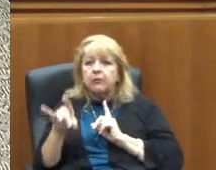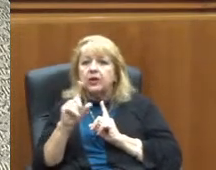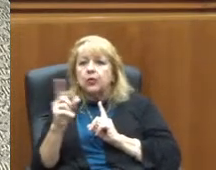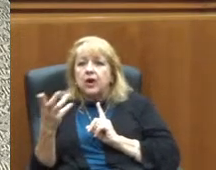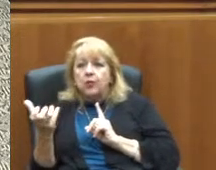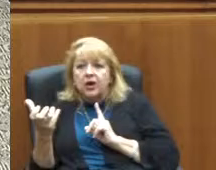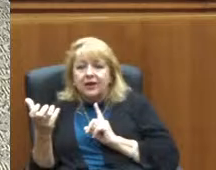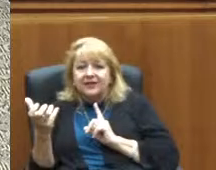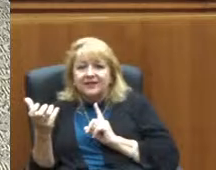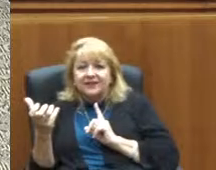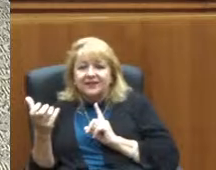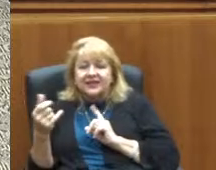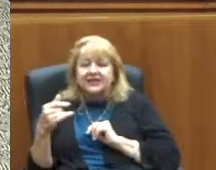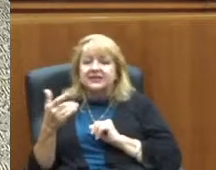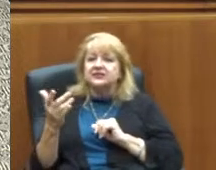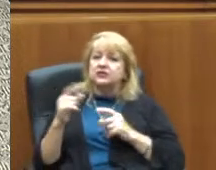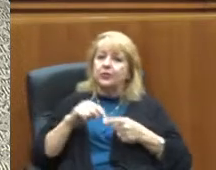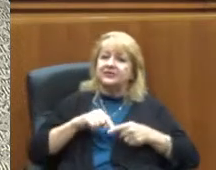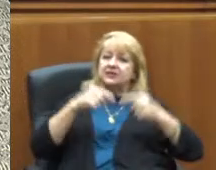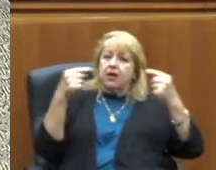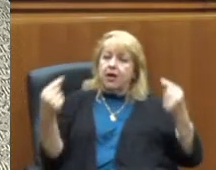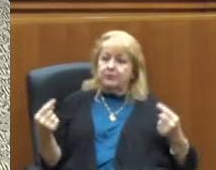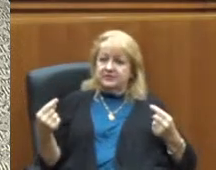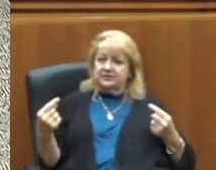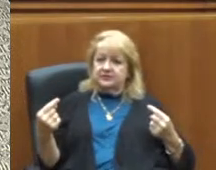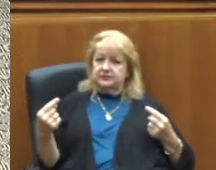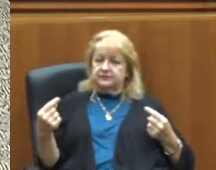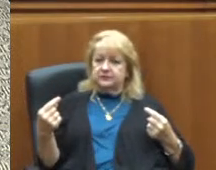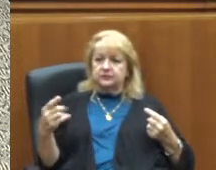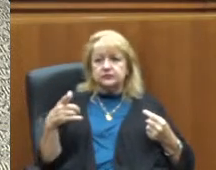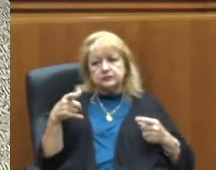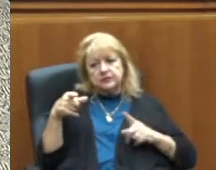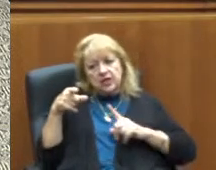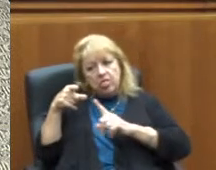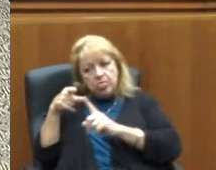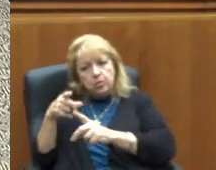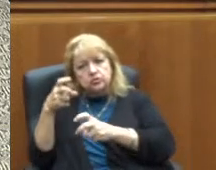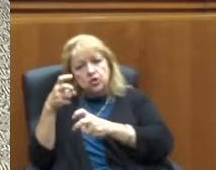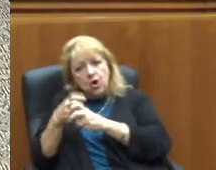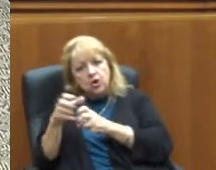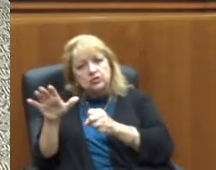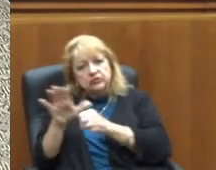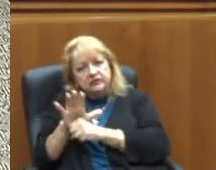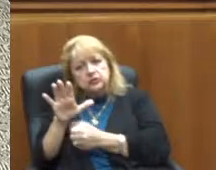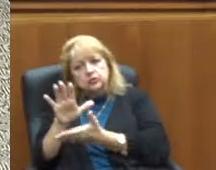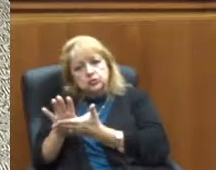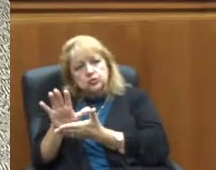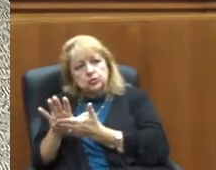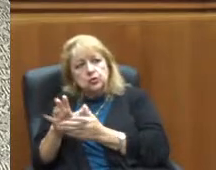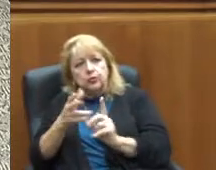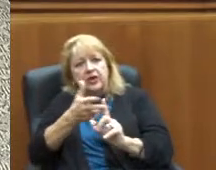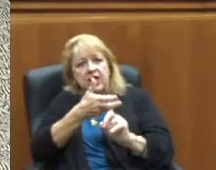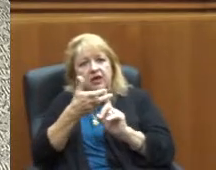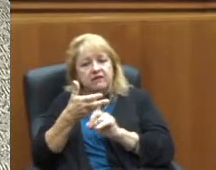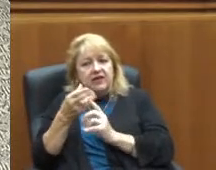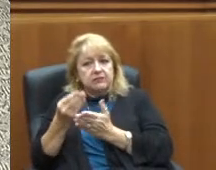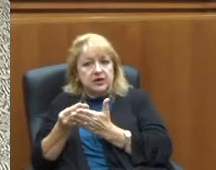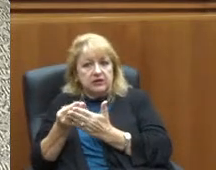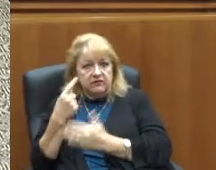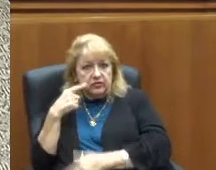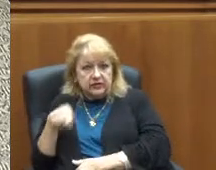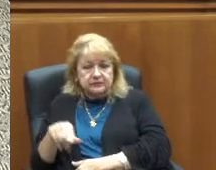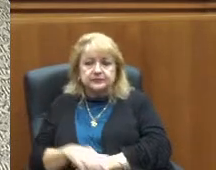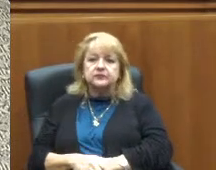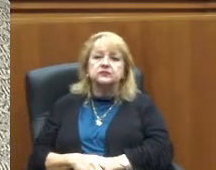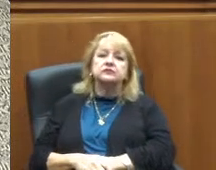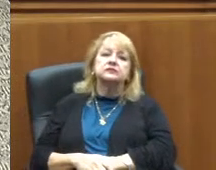subjects and $1,000 for teachers of non-core to go to those target schools, those hard-to-fill schools. As I mentioned earlier, in